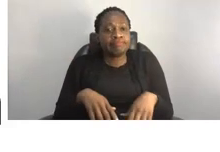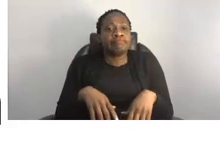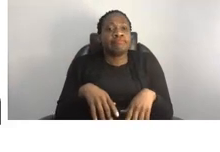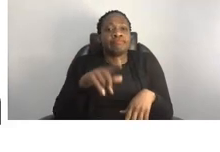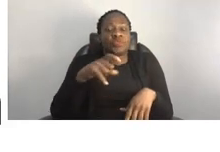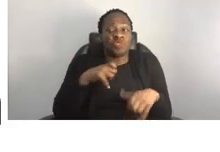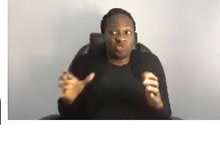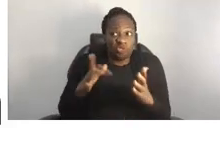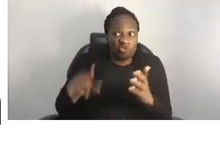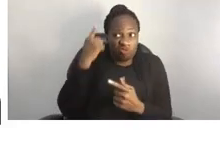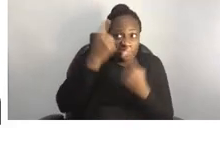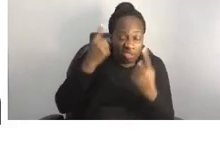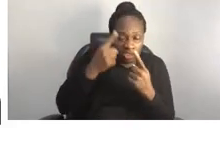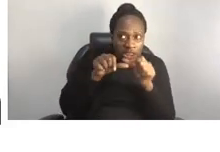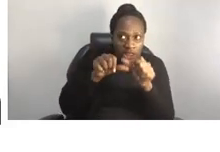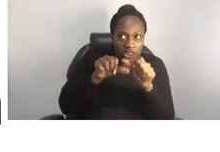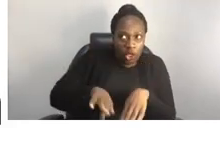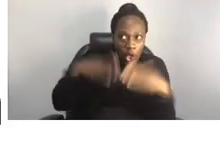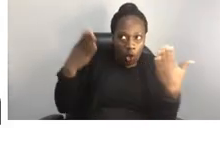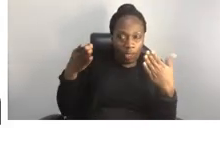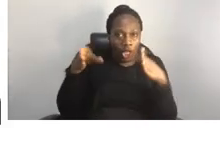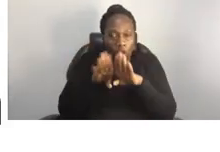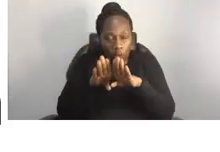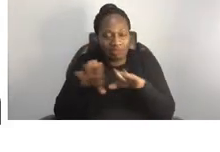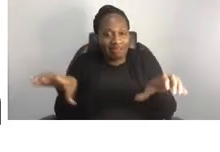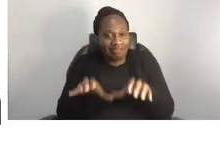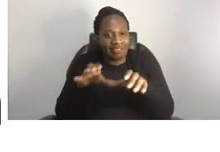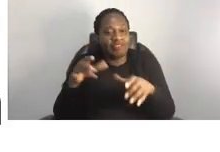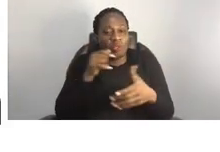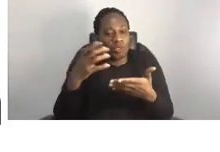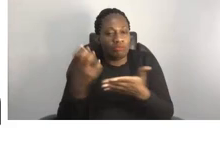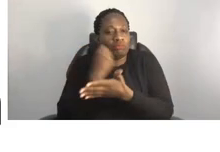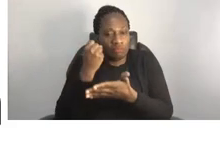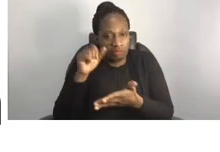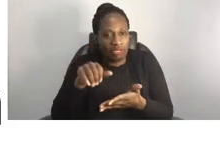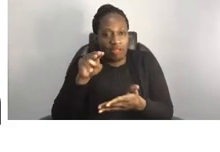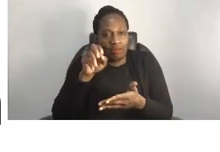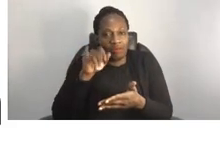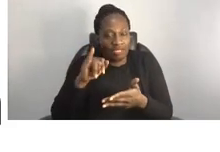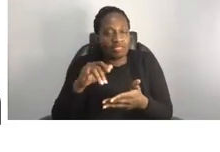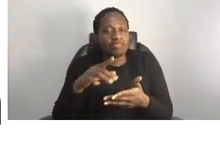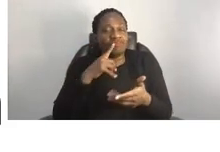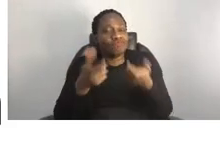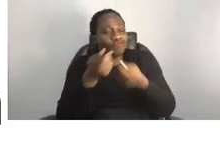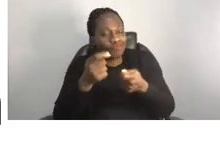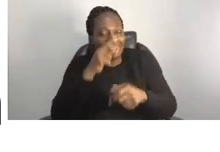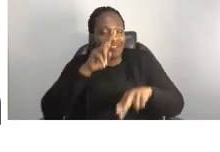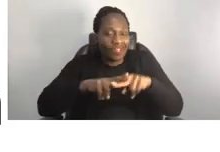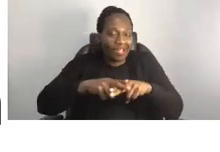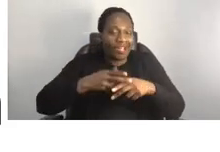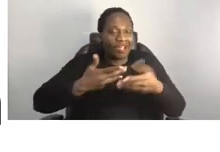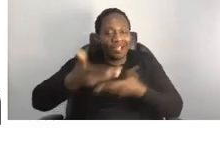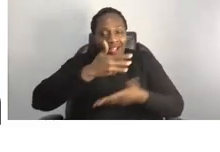We'd encourage you to consider consistent opening and closing activities. We took advantage of Menti to have fun and engaging questions. We